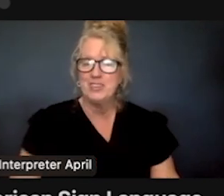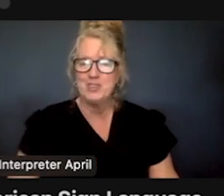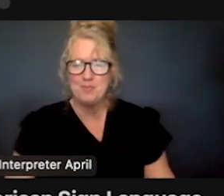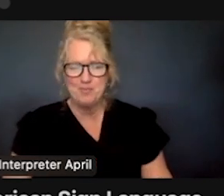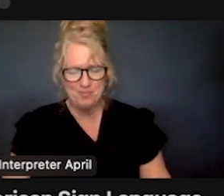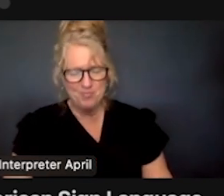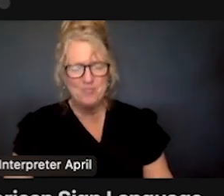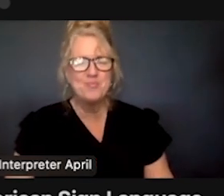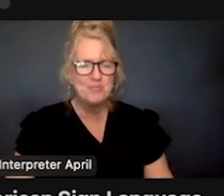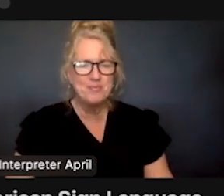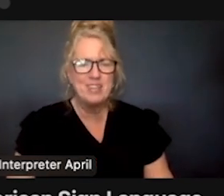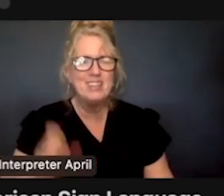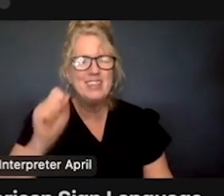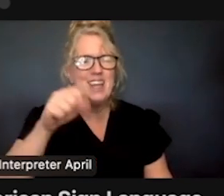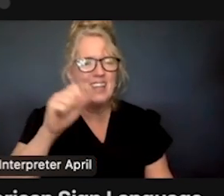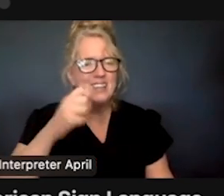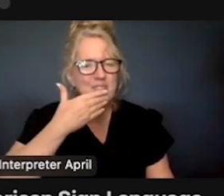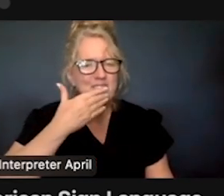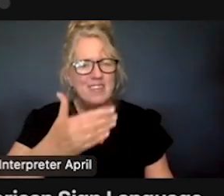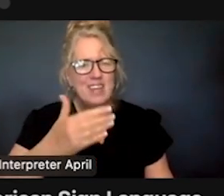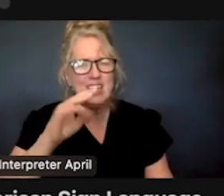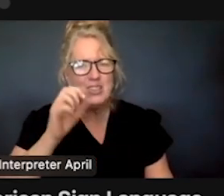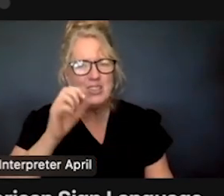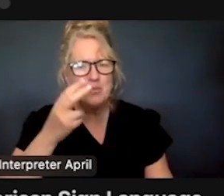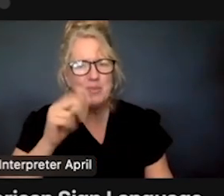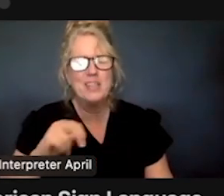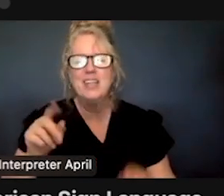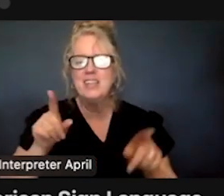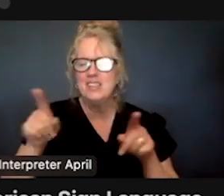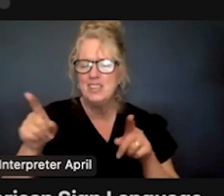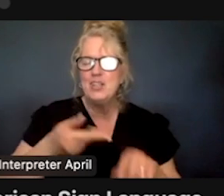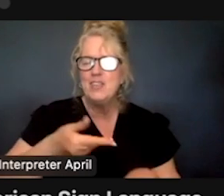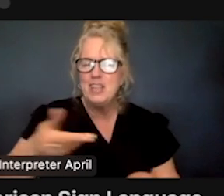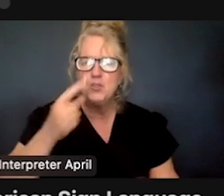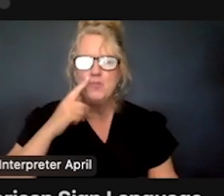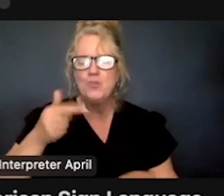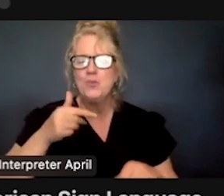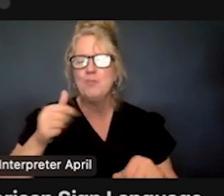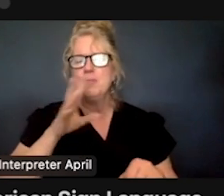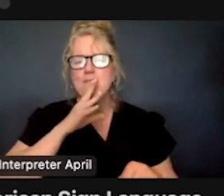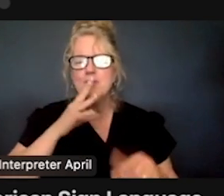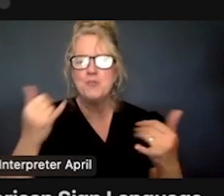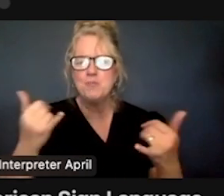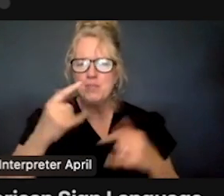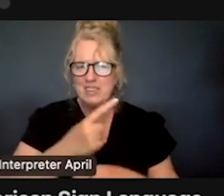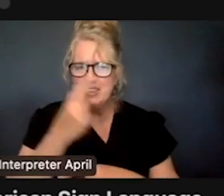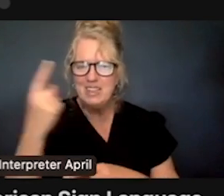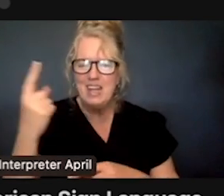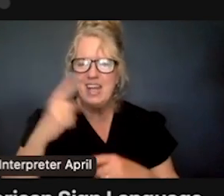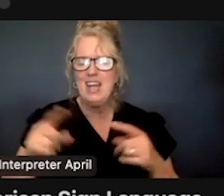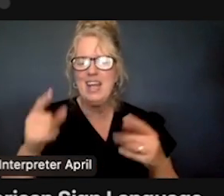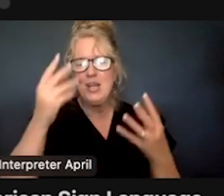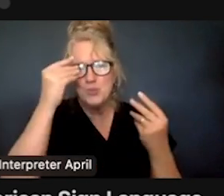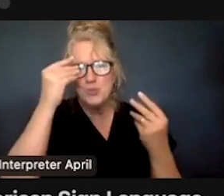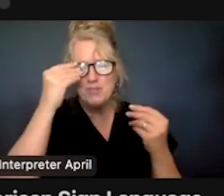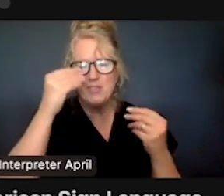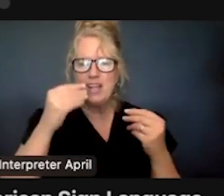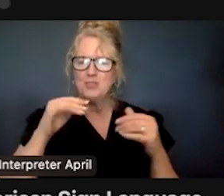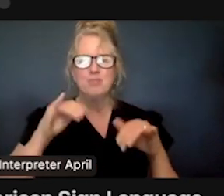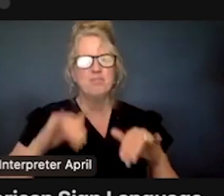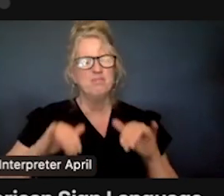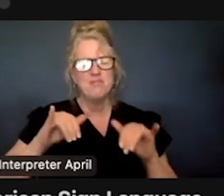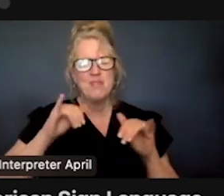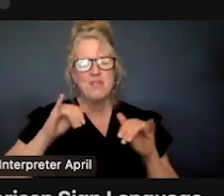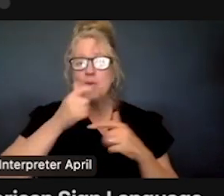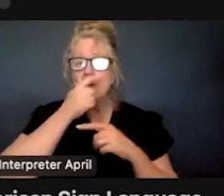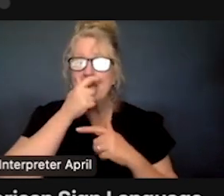Yes, thank you, Megan and David and Dr. Hepburn, for inviting me to speak today and reflect on this really interesting and